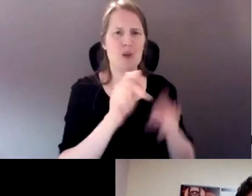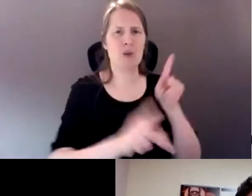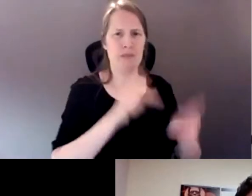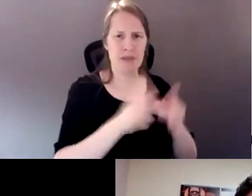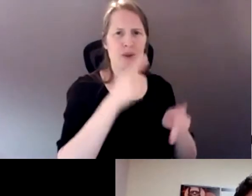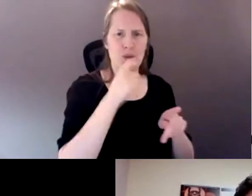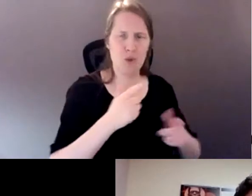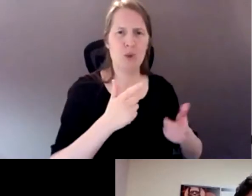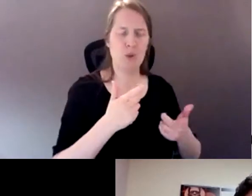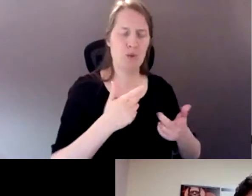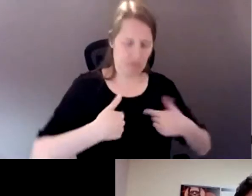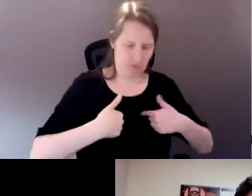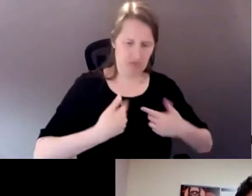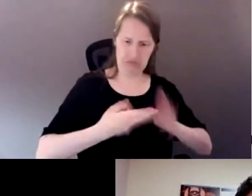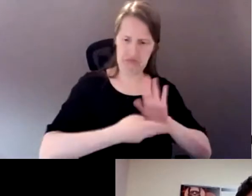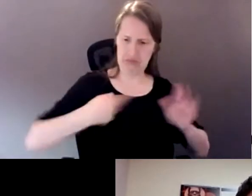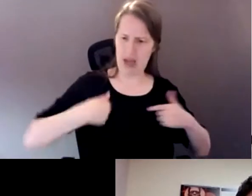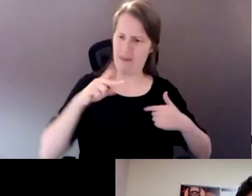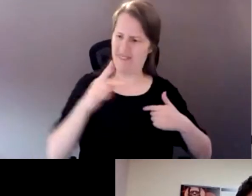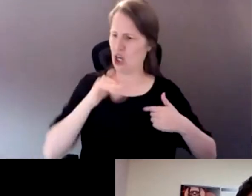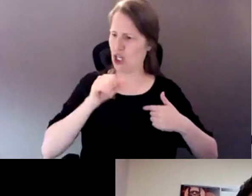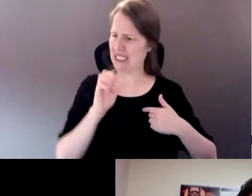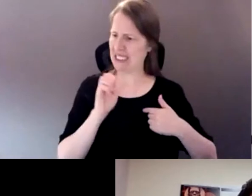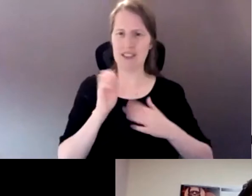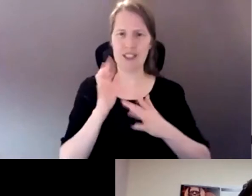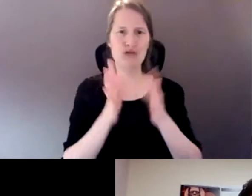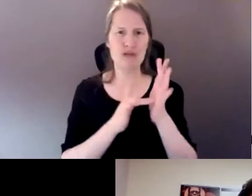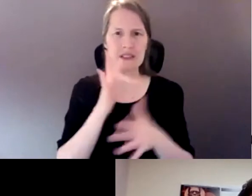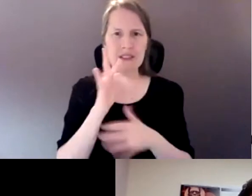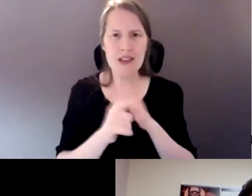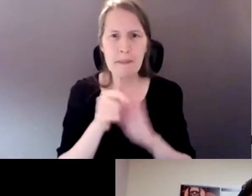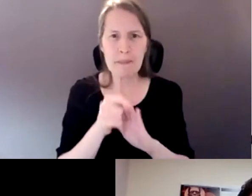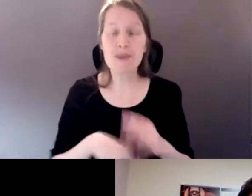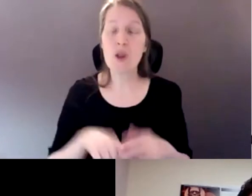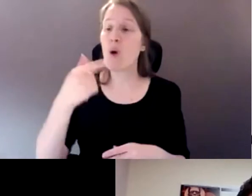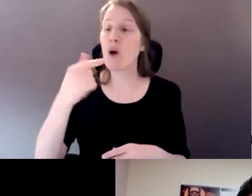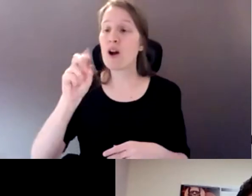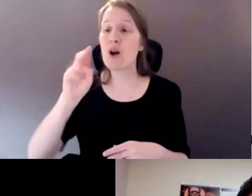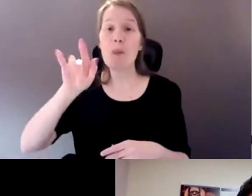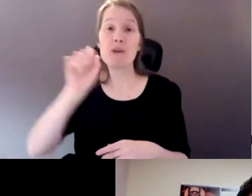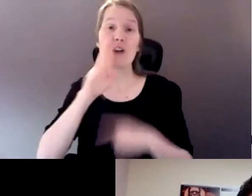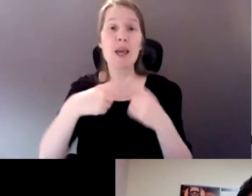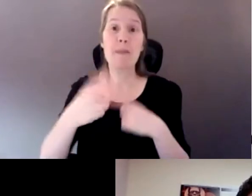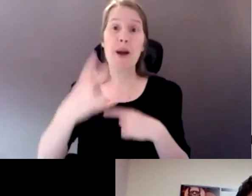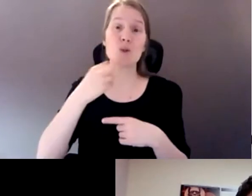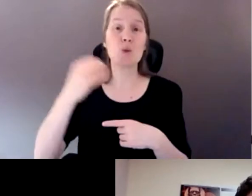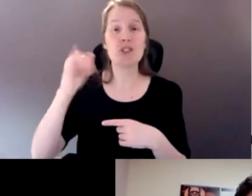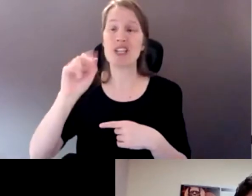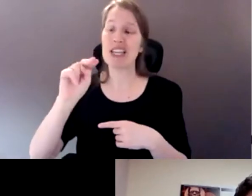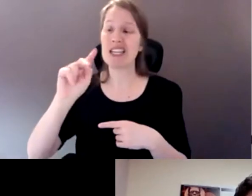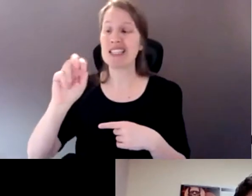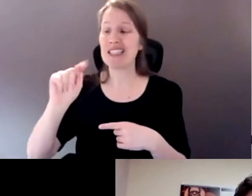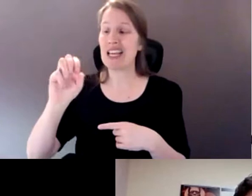in Jesus' day. And I wouldn't take Goebbels' description of Jewish intellectualism, as a